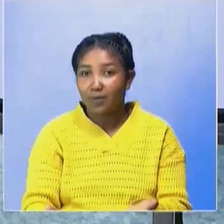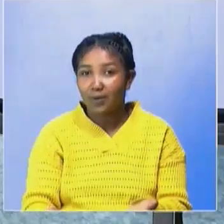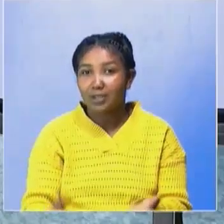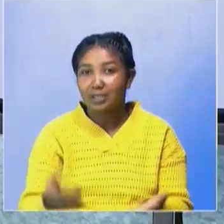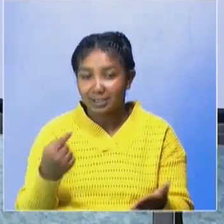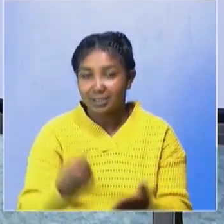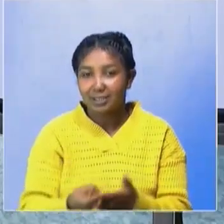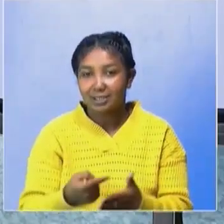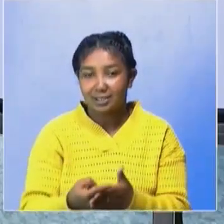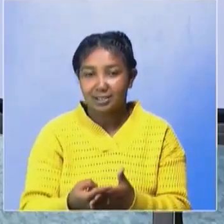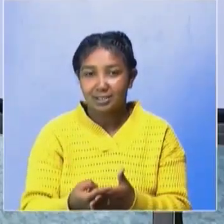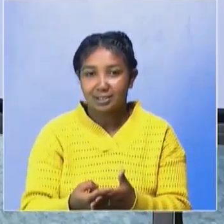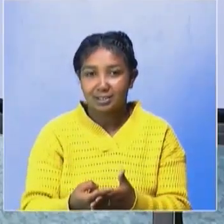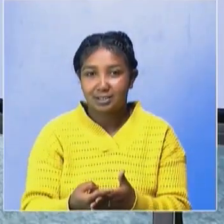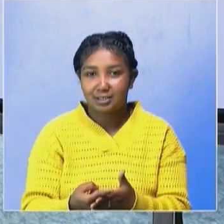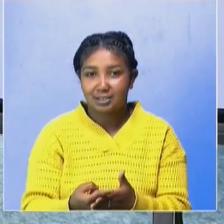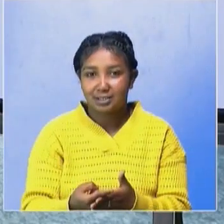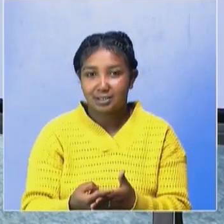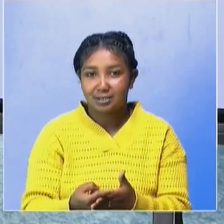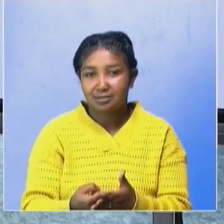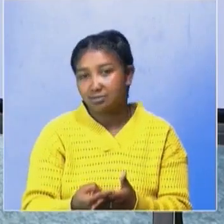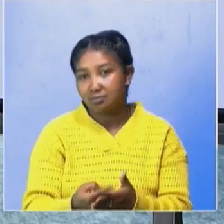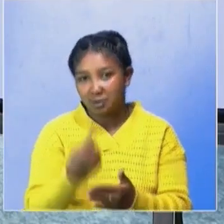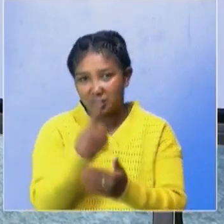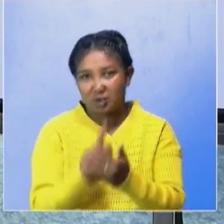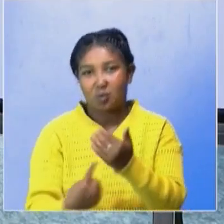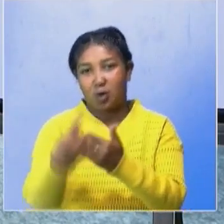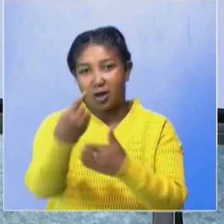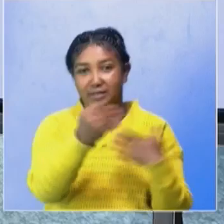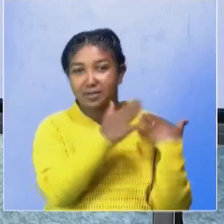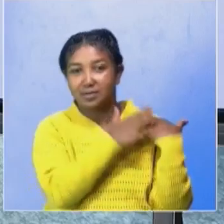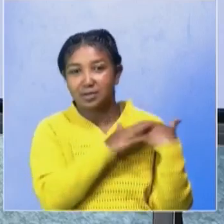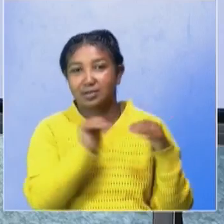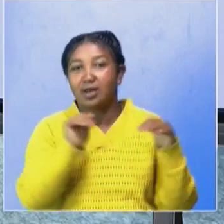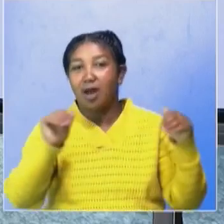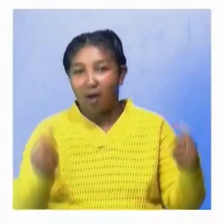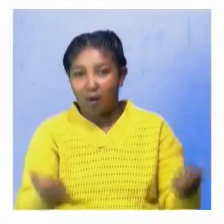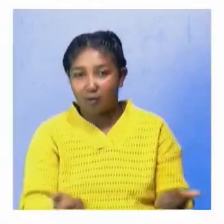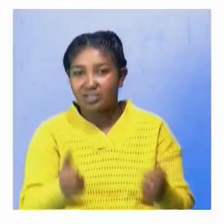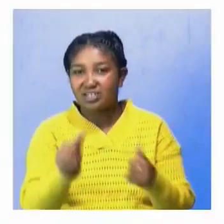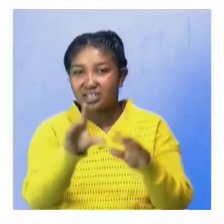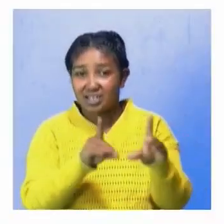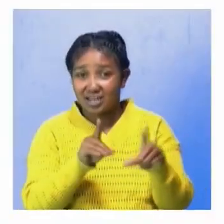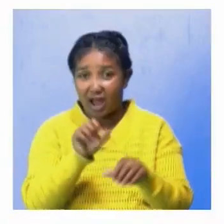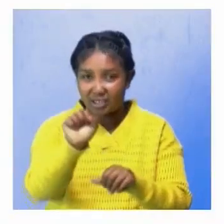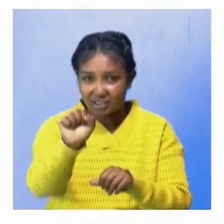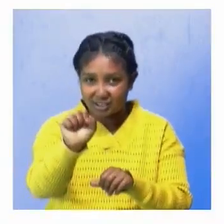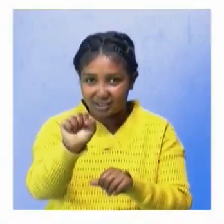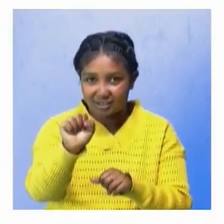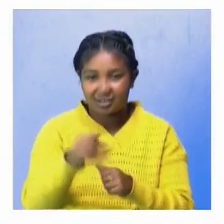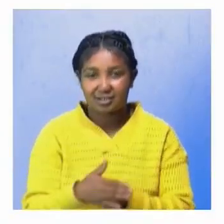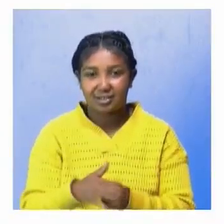This is a singular subject. So what can we say? Does